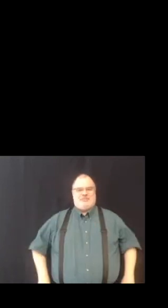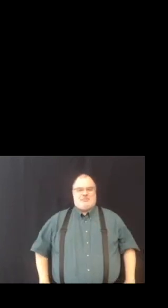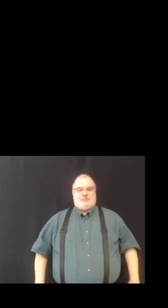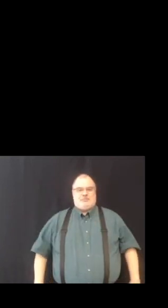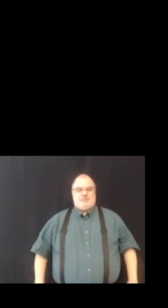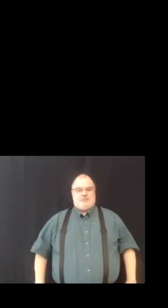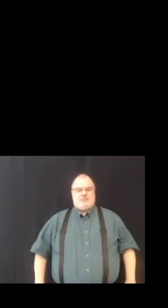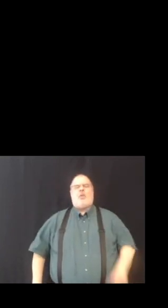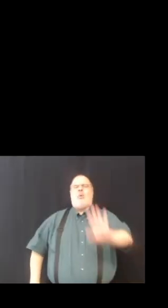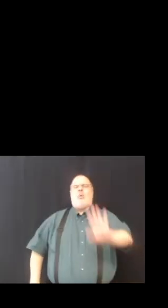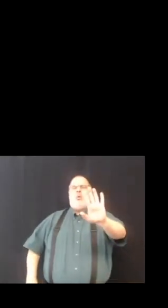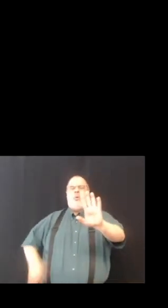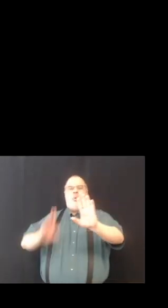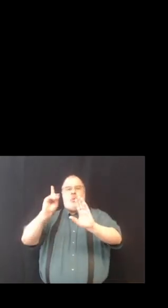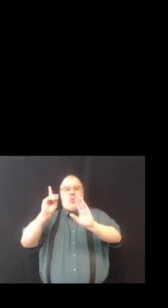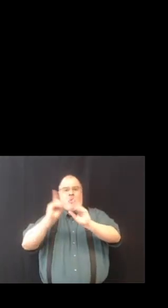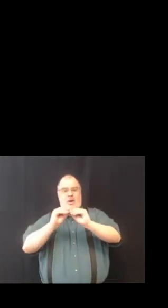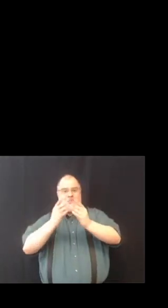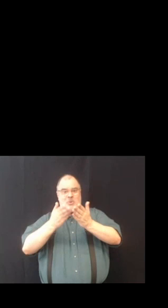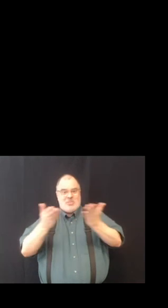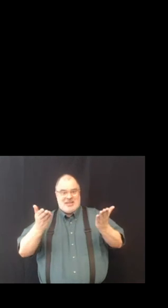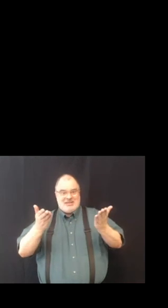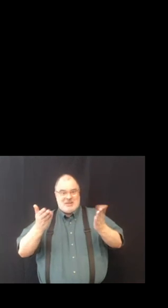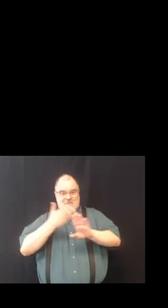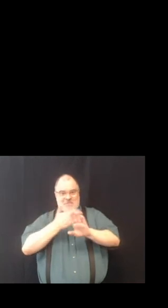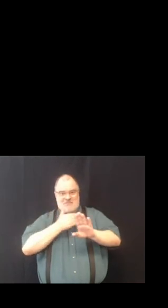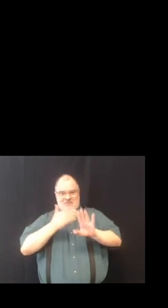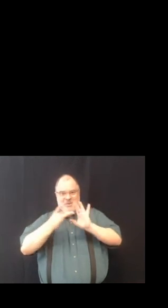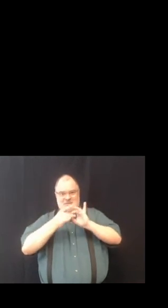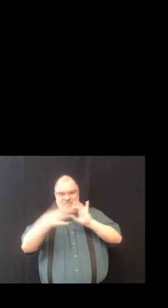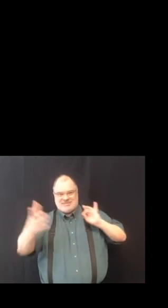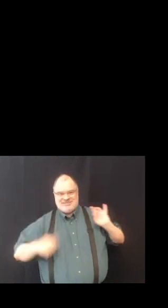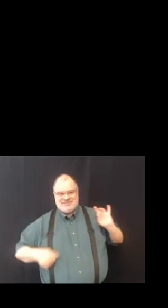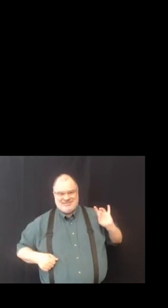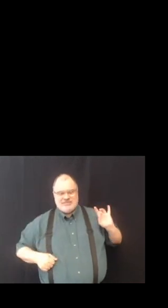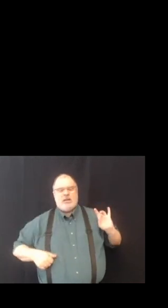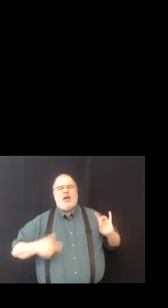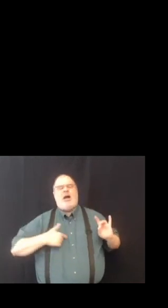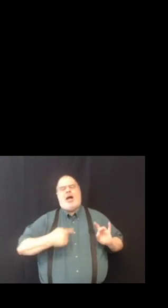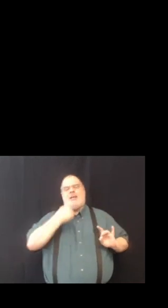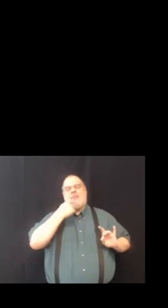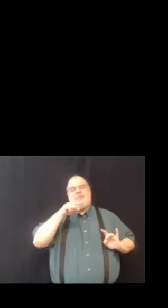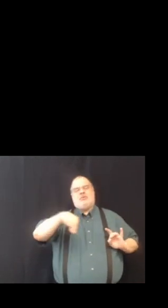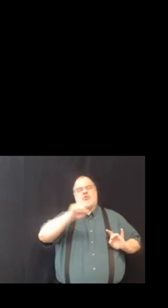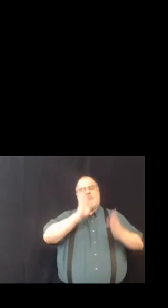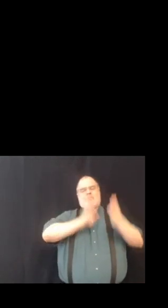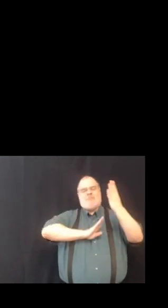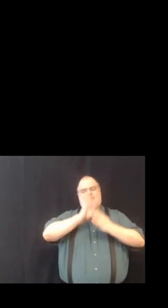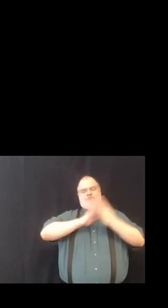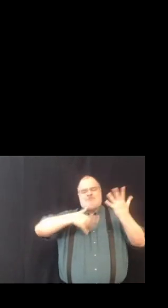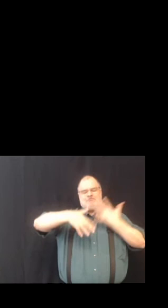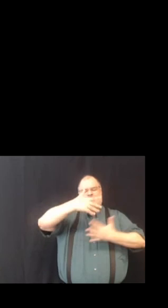Let me just say one more thing before I go. I really miss seeing all of you in person, but